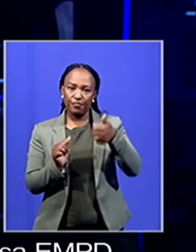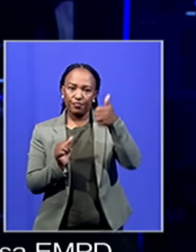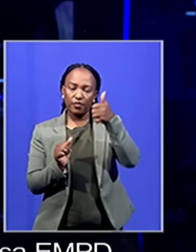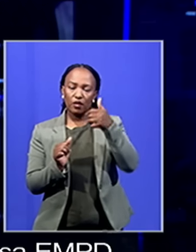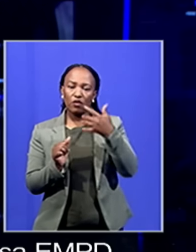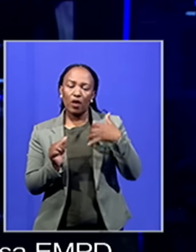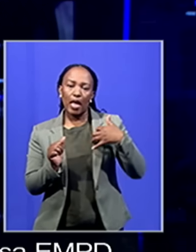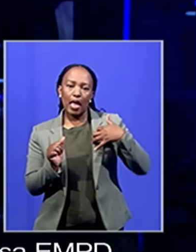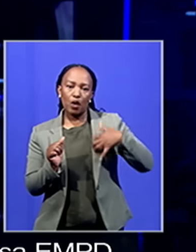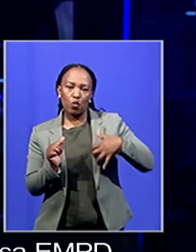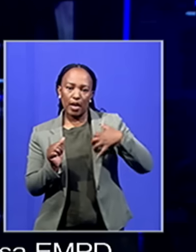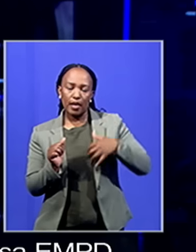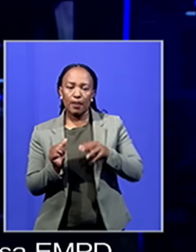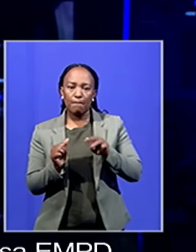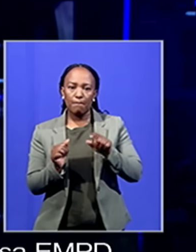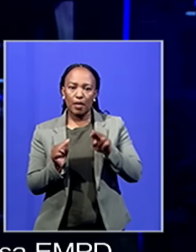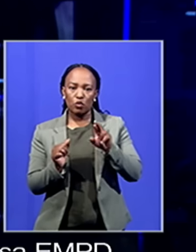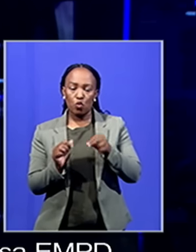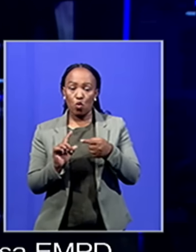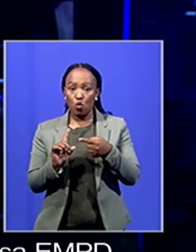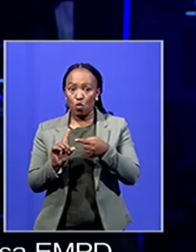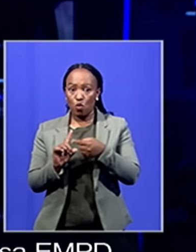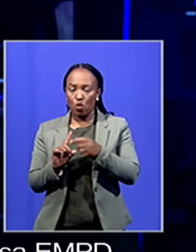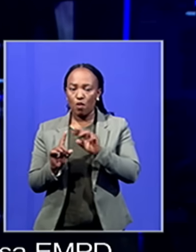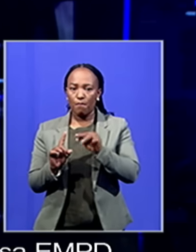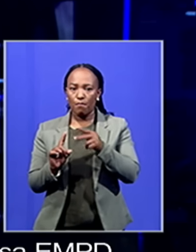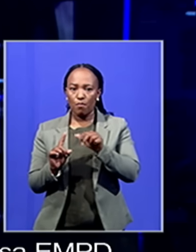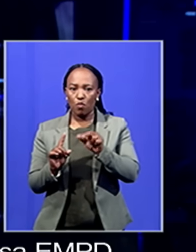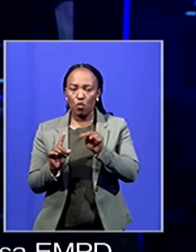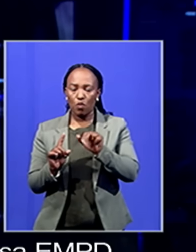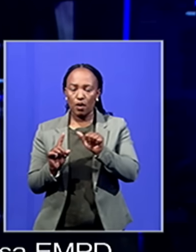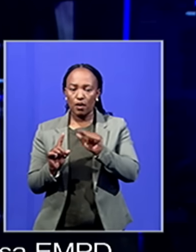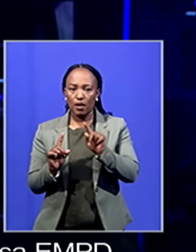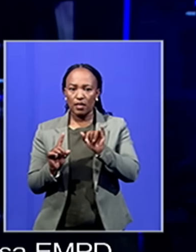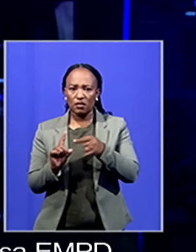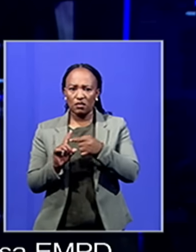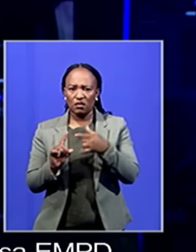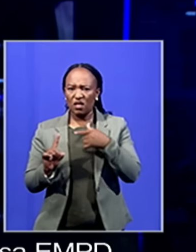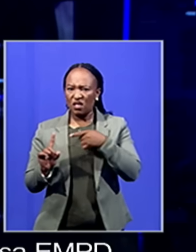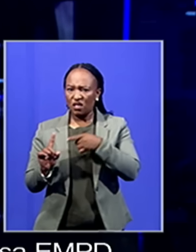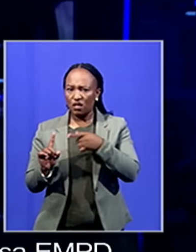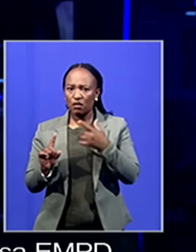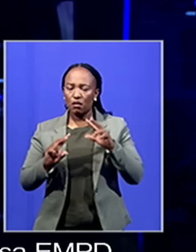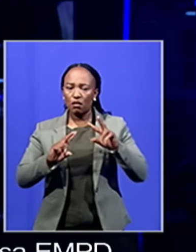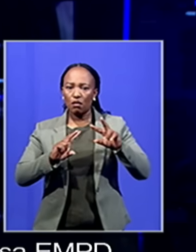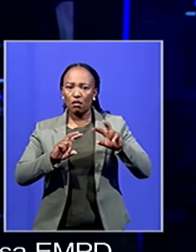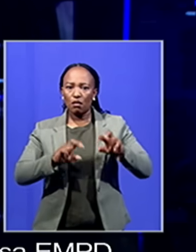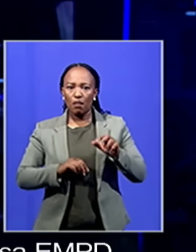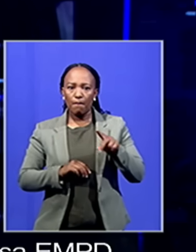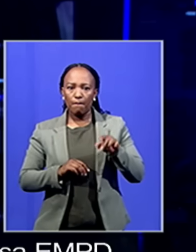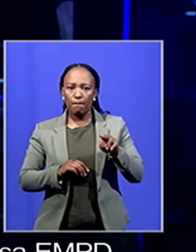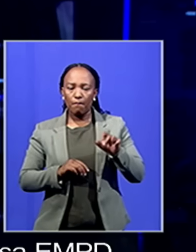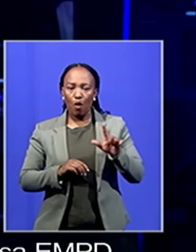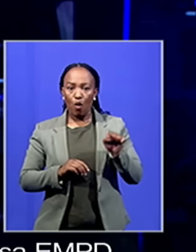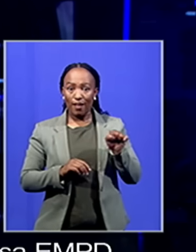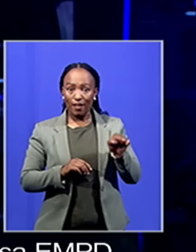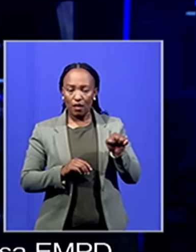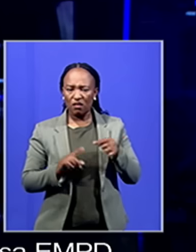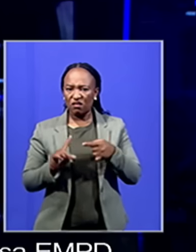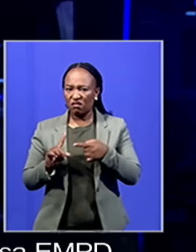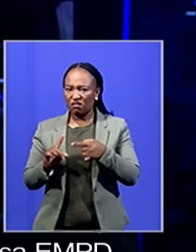mosebetsing Julius Mkhwanazi o hanne ka botlalo kamano efe kapa efe ha ile mofuputsi wa tsa forensic le Paul